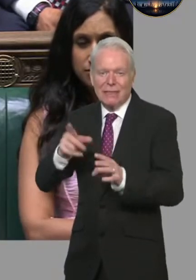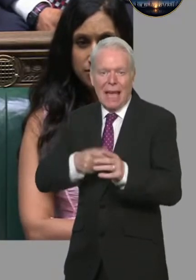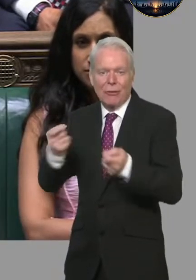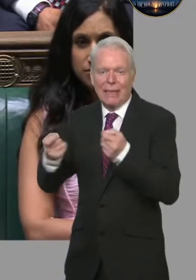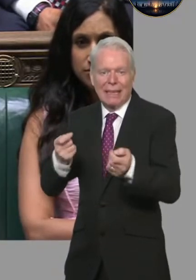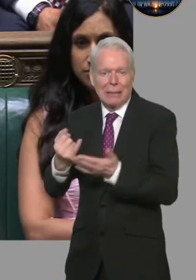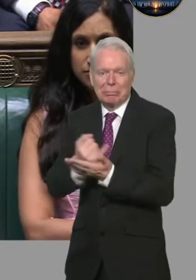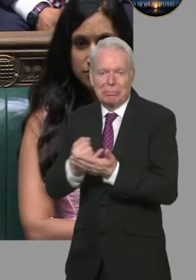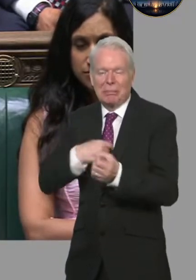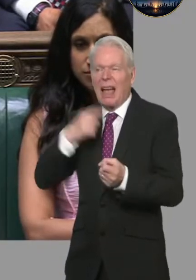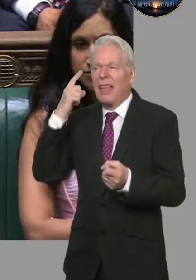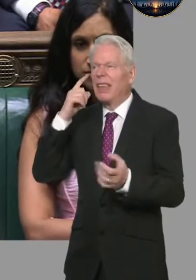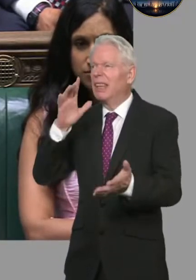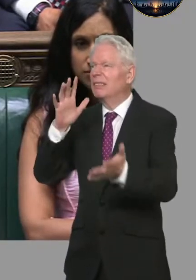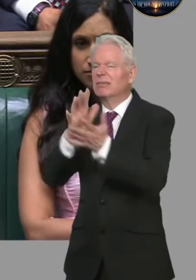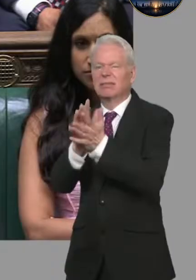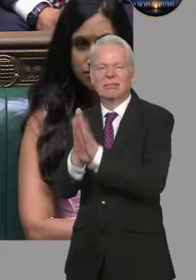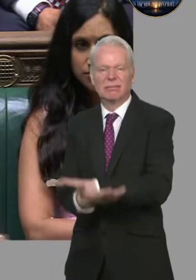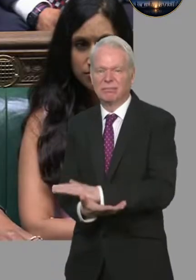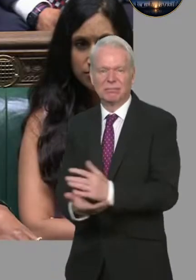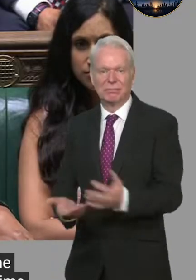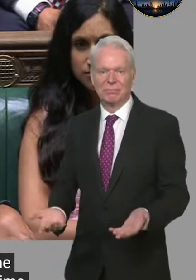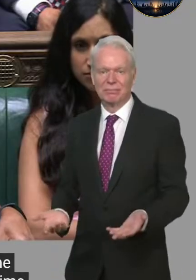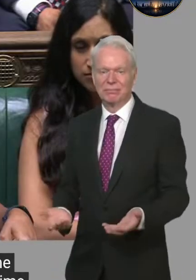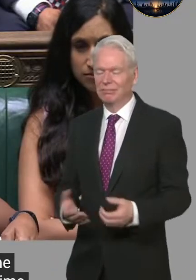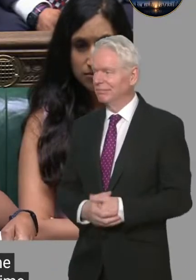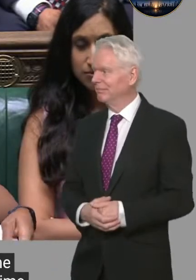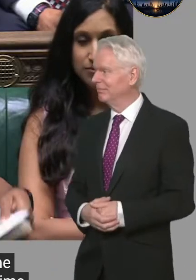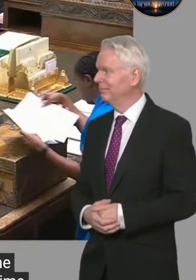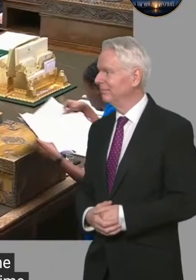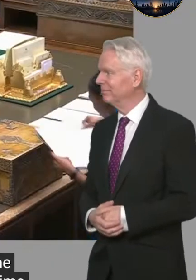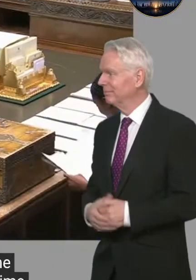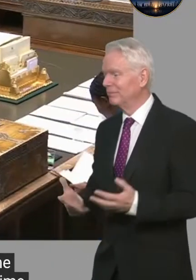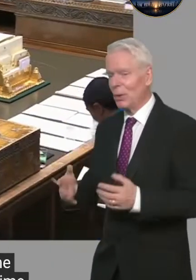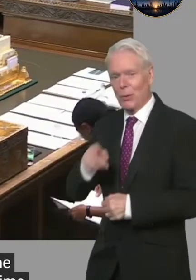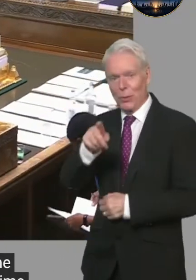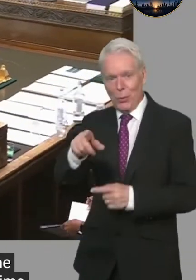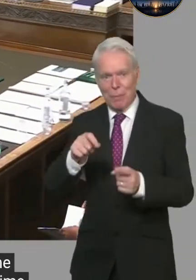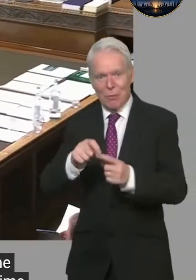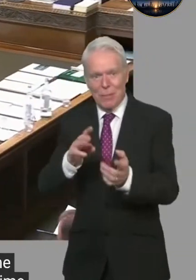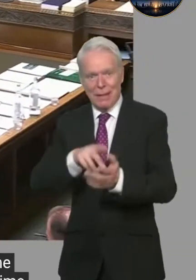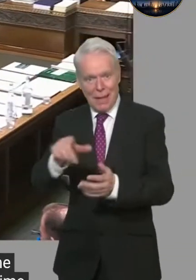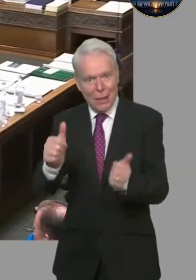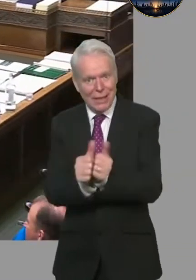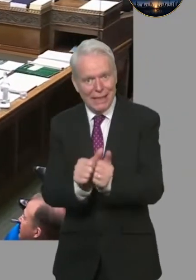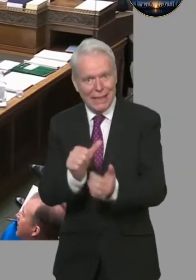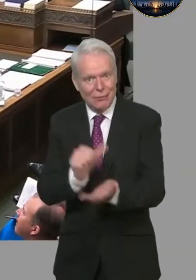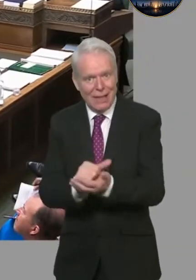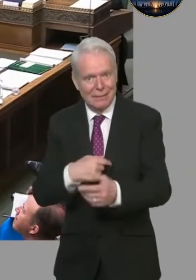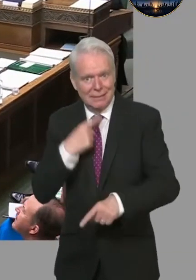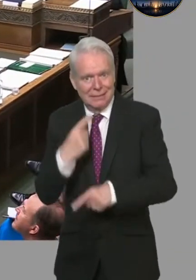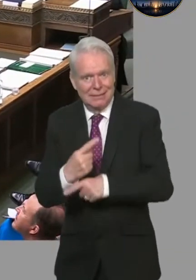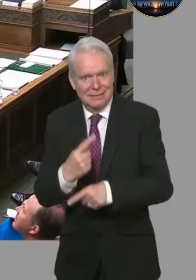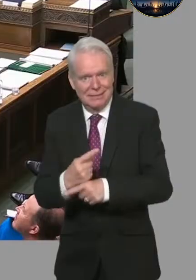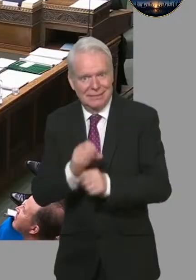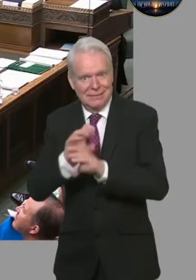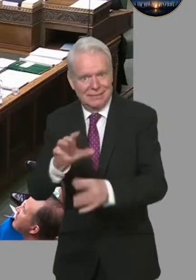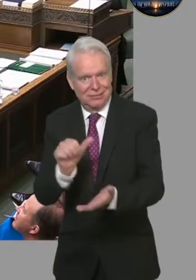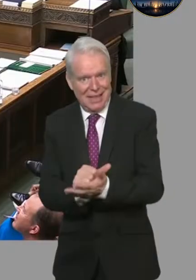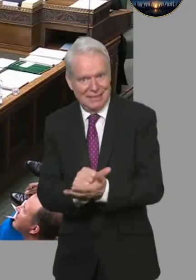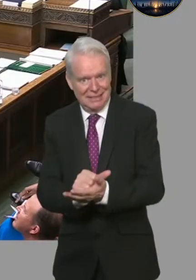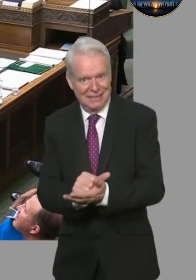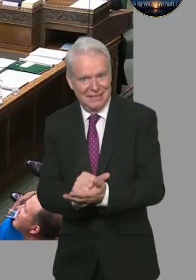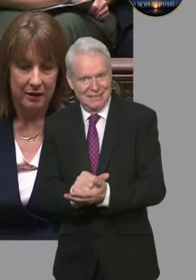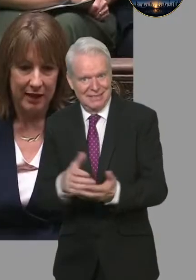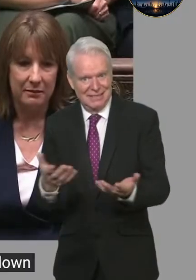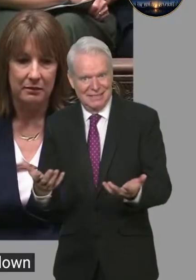that he has been let down by her incompetence? Prime Minister. The Education Secretary